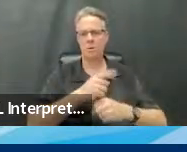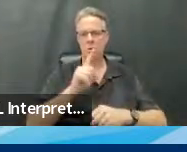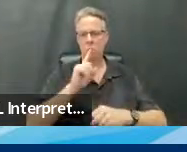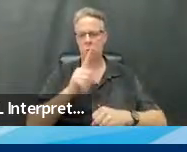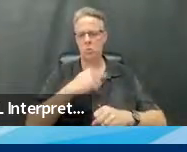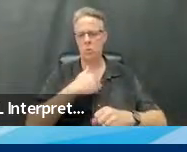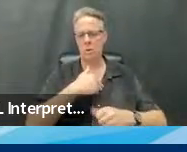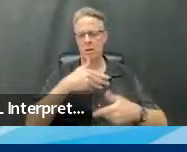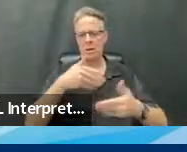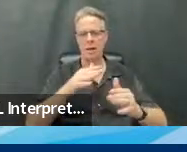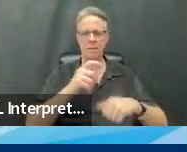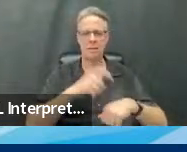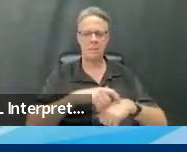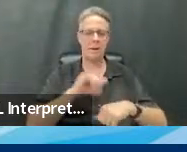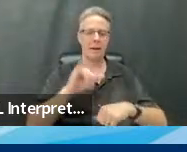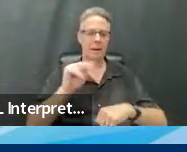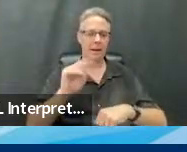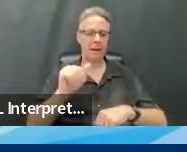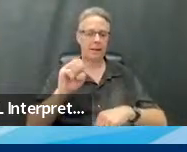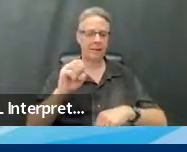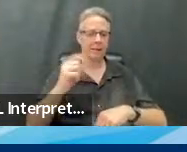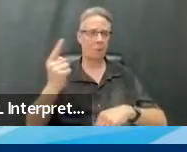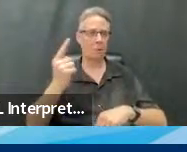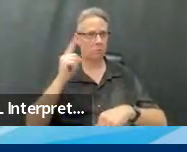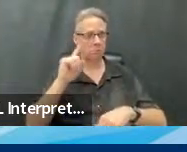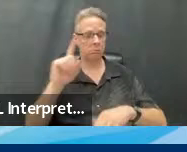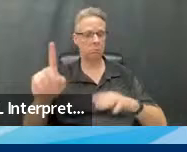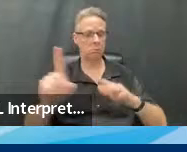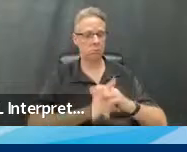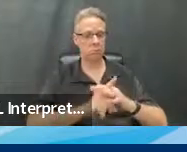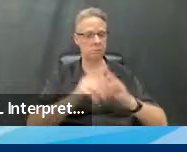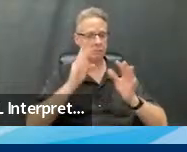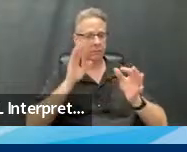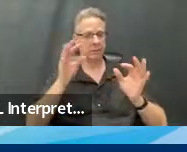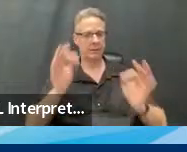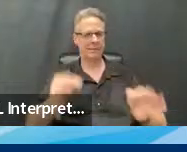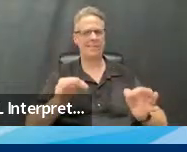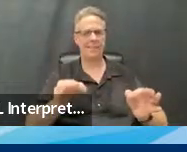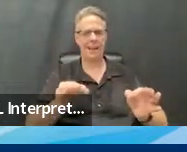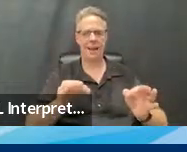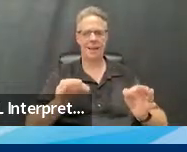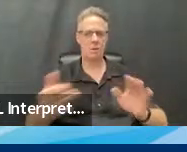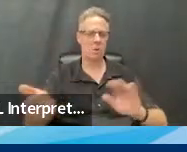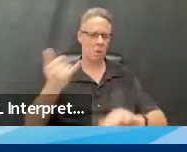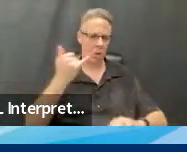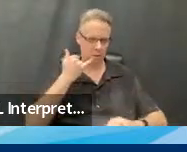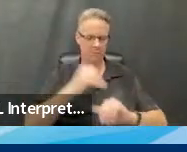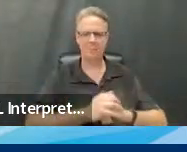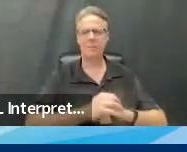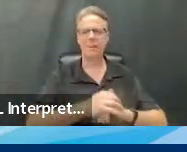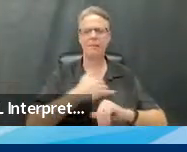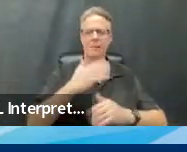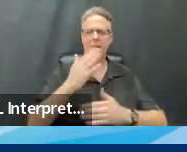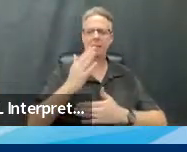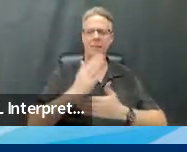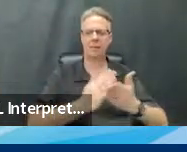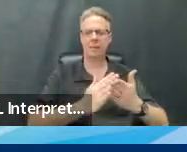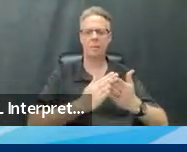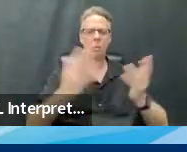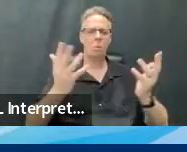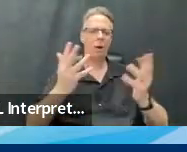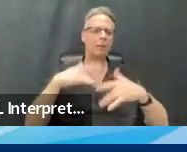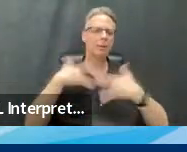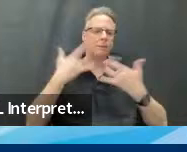we allow for space in case there's anyone that is deciding to call in real quick here. And we do have some what's